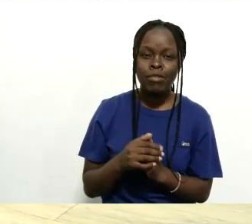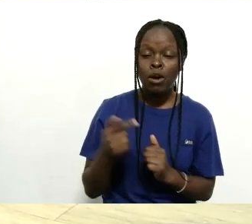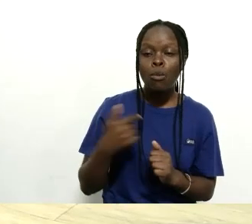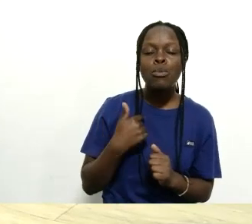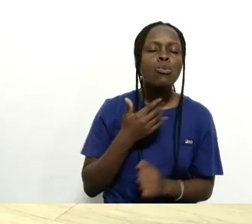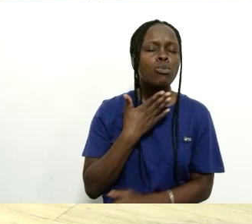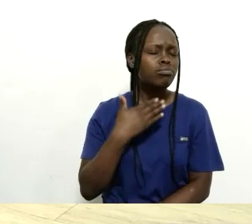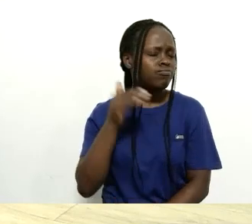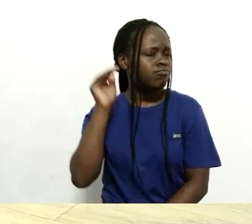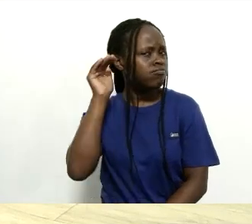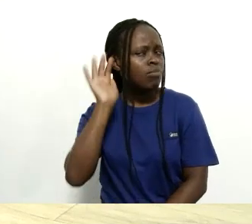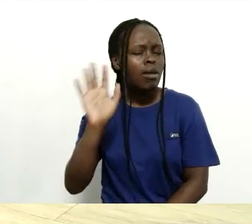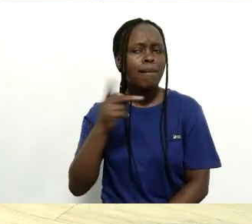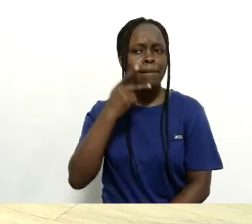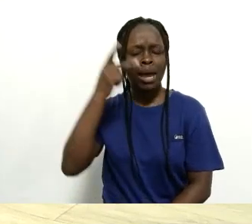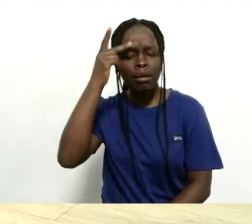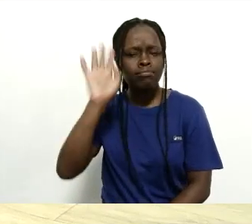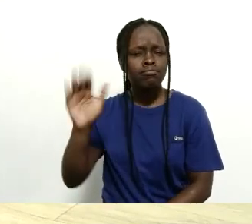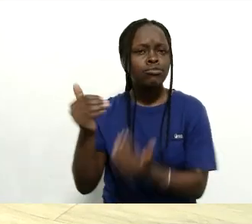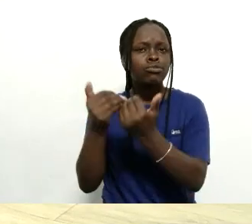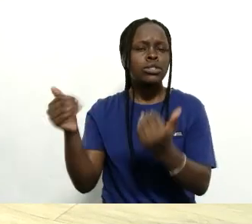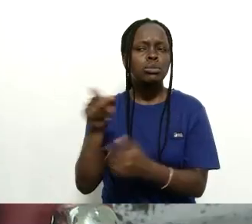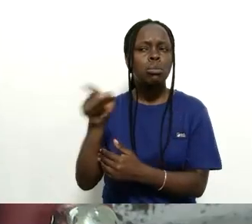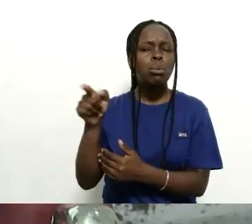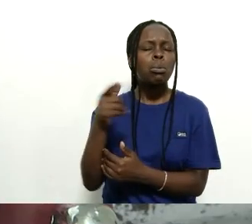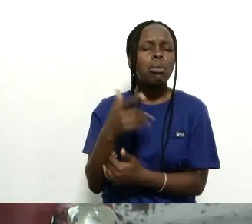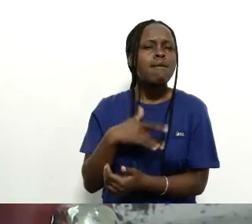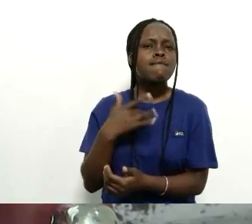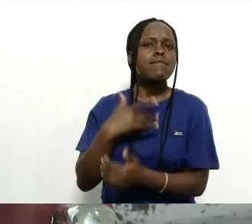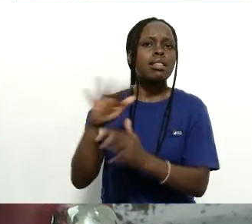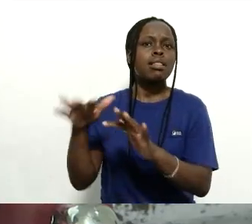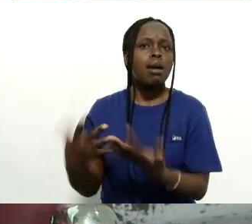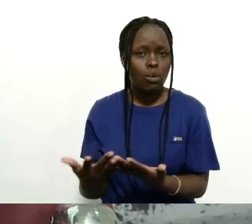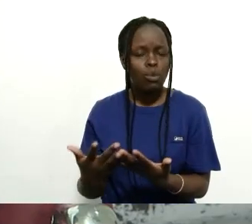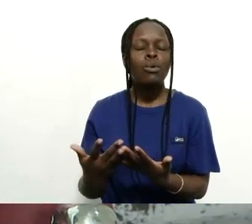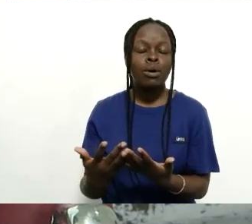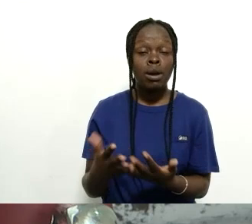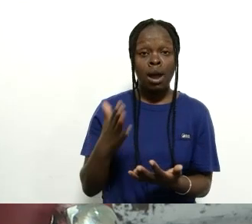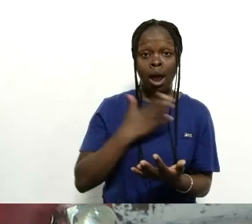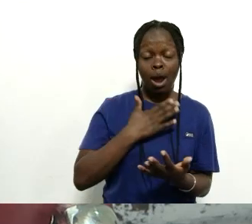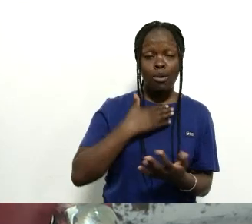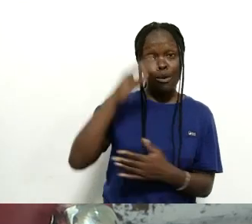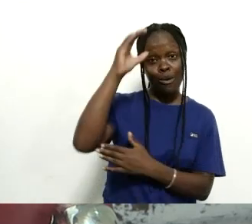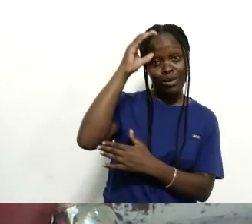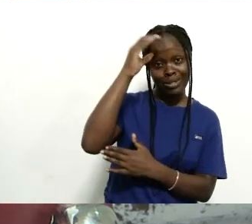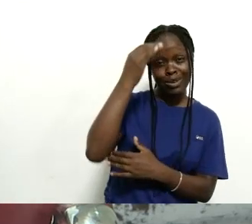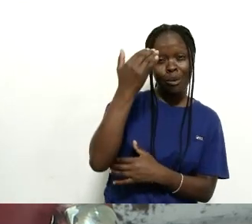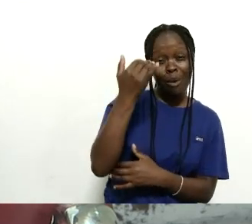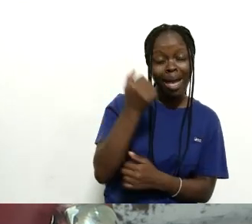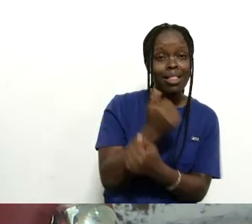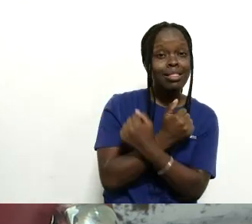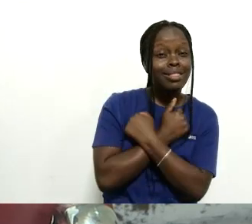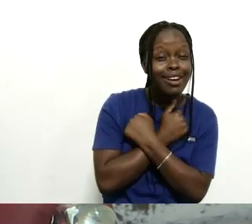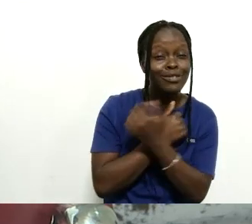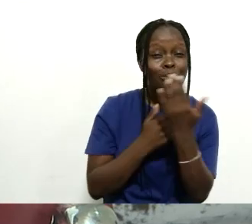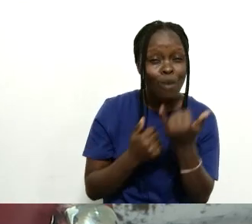objectives. And it's also fully aligned, yeah? Fully aligned with the national curriculum. We started with the previous one when it was there, we moved into the CBC one. And so